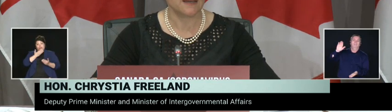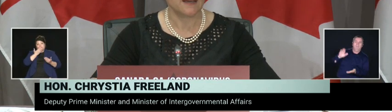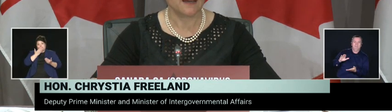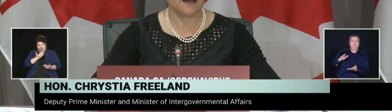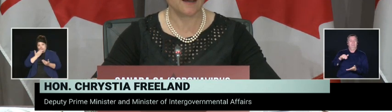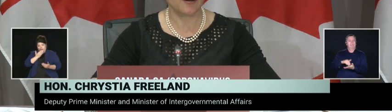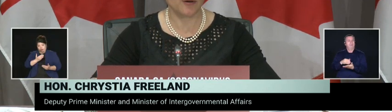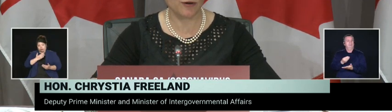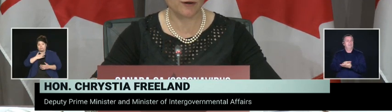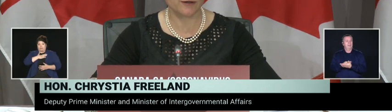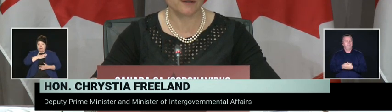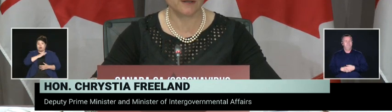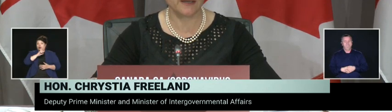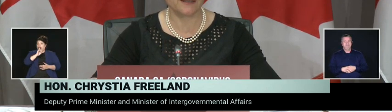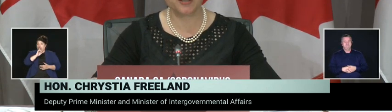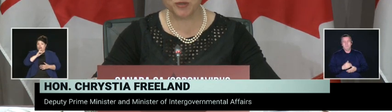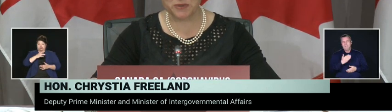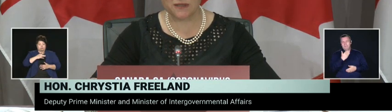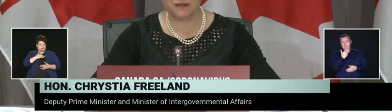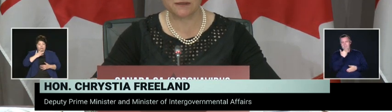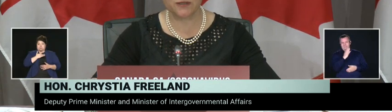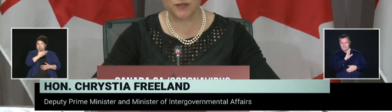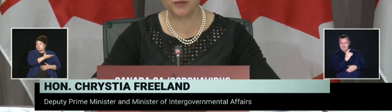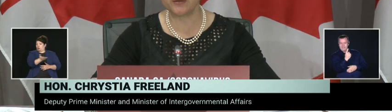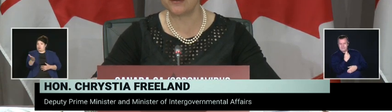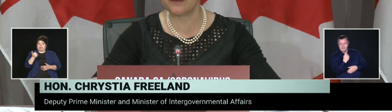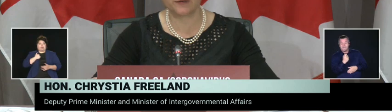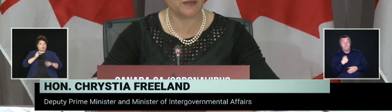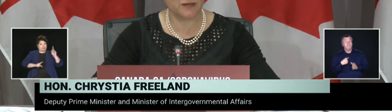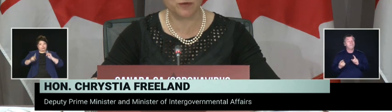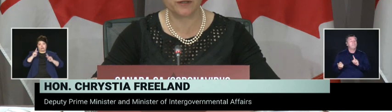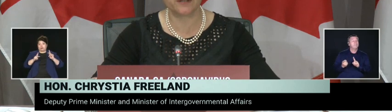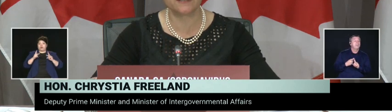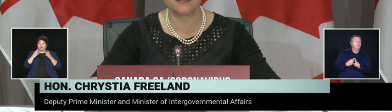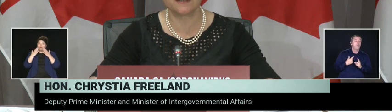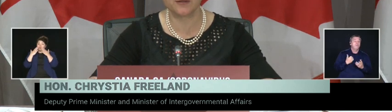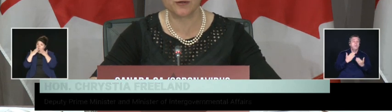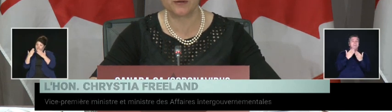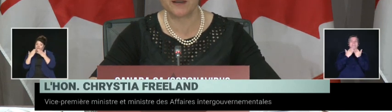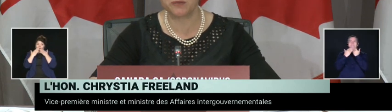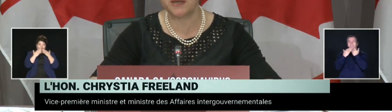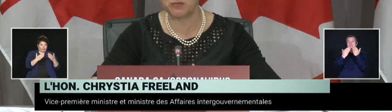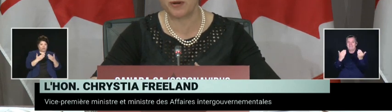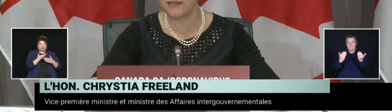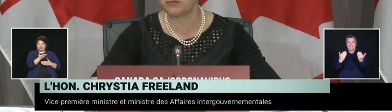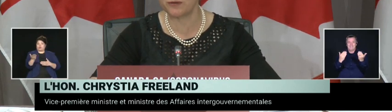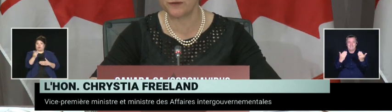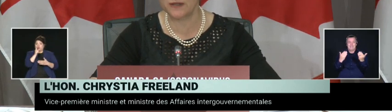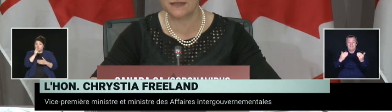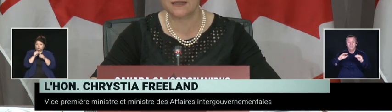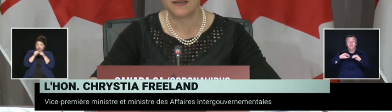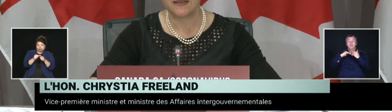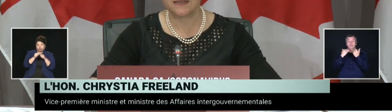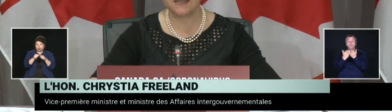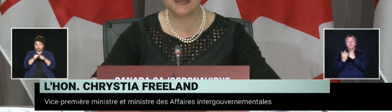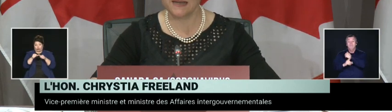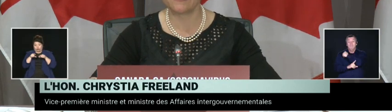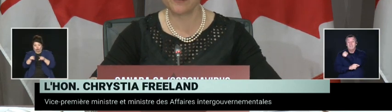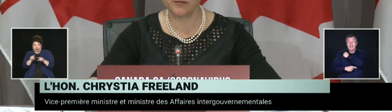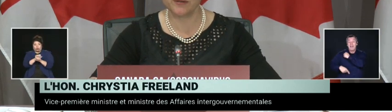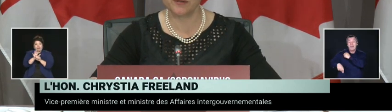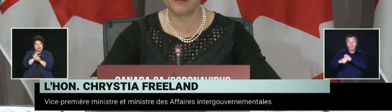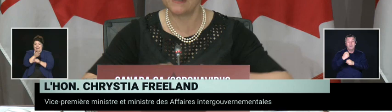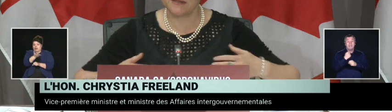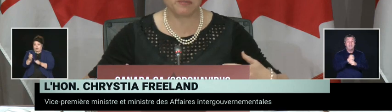Canadians are and should be to the frontline workers who have made it possible for us to